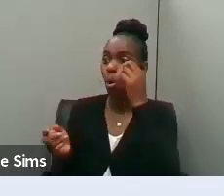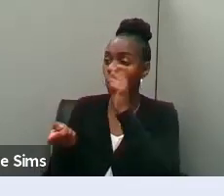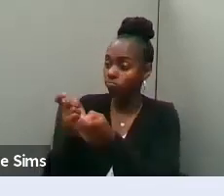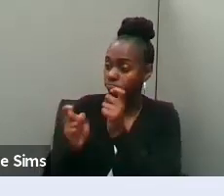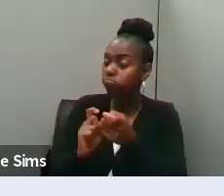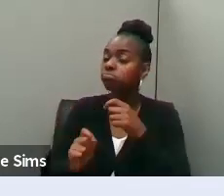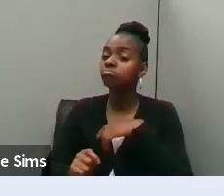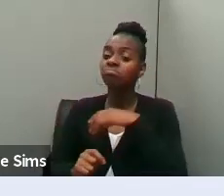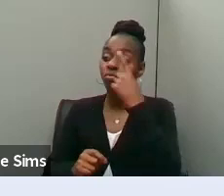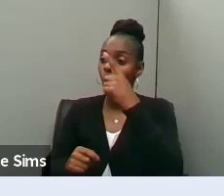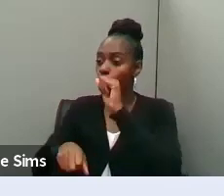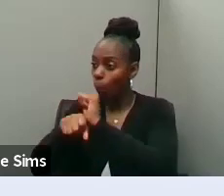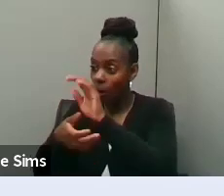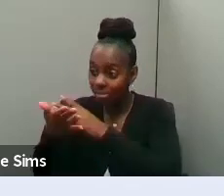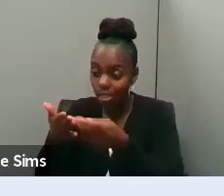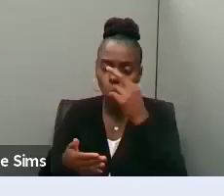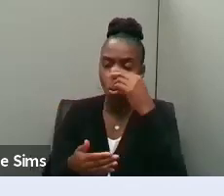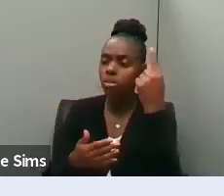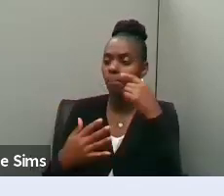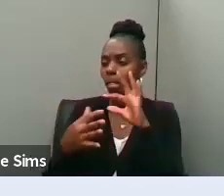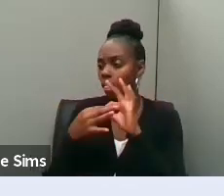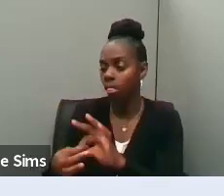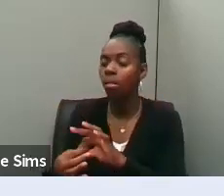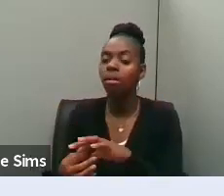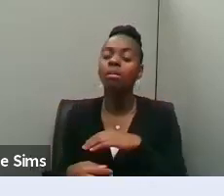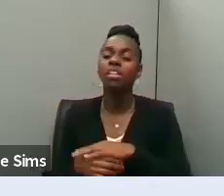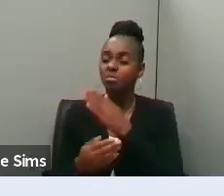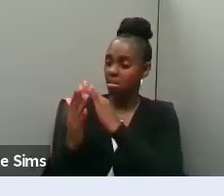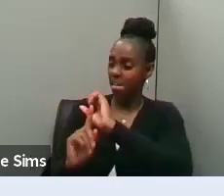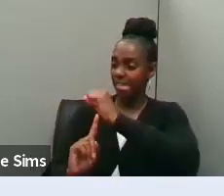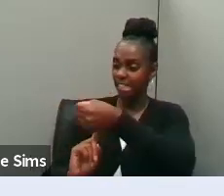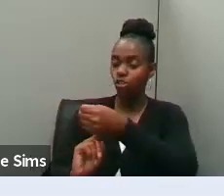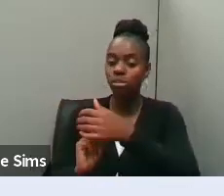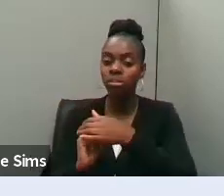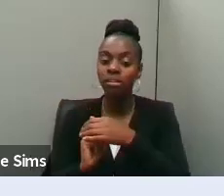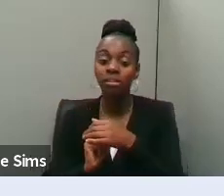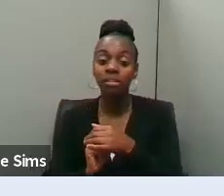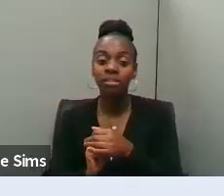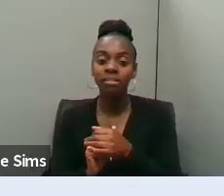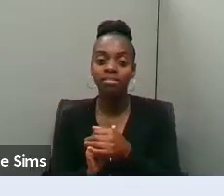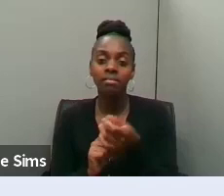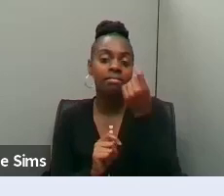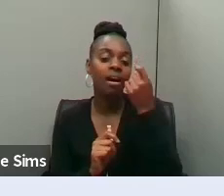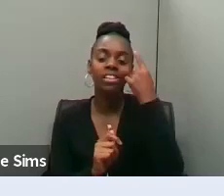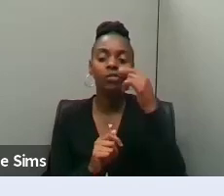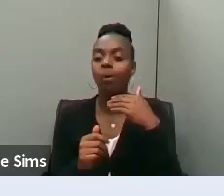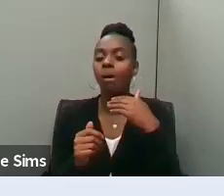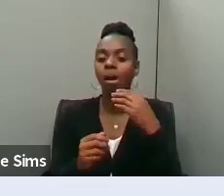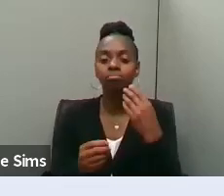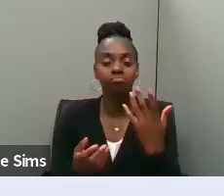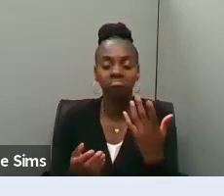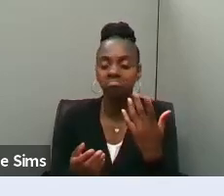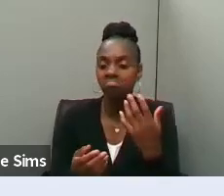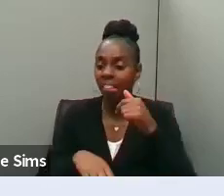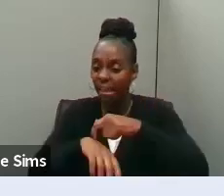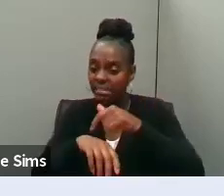work schedule or something like that because of a condition, then it's for however long the